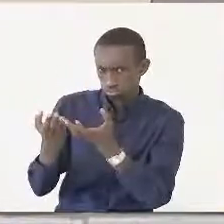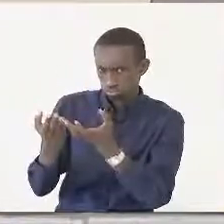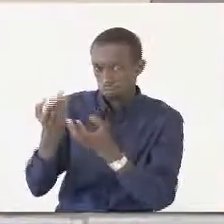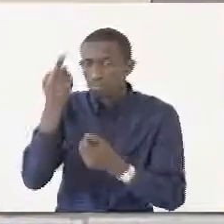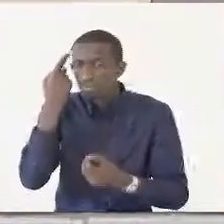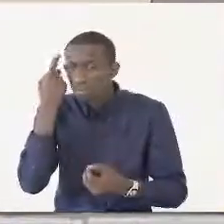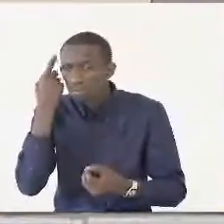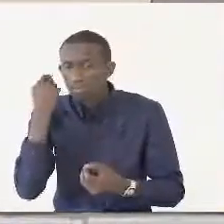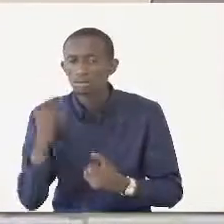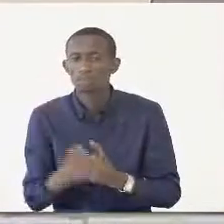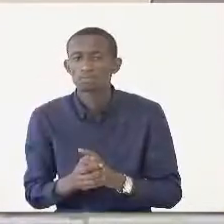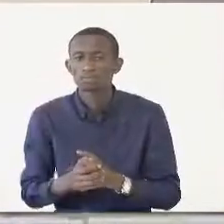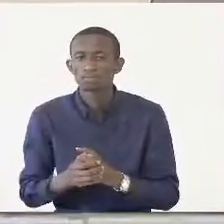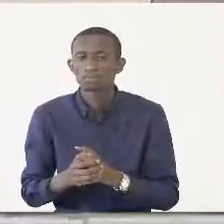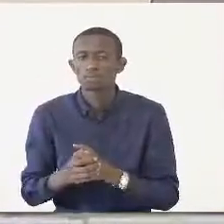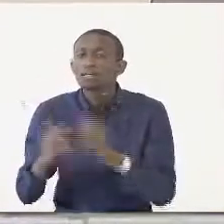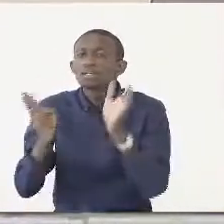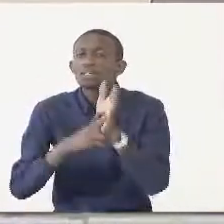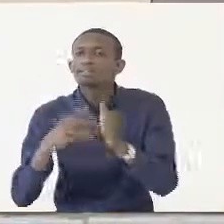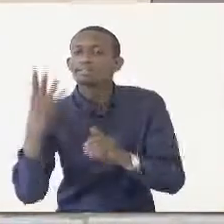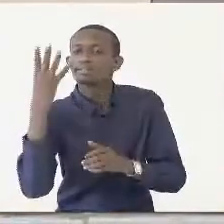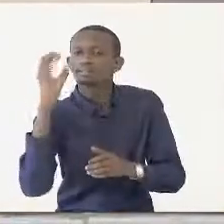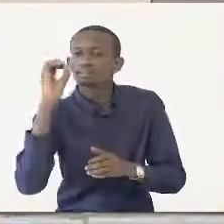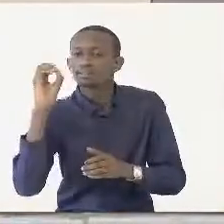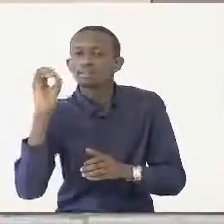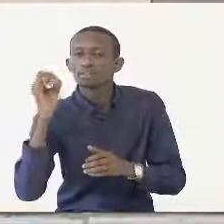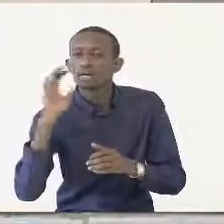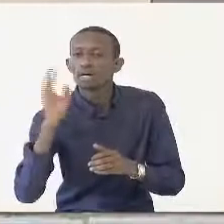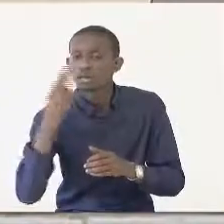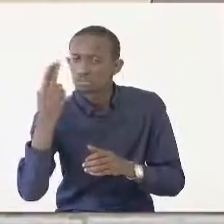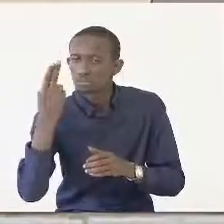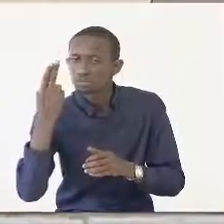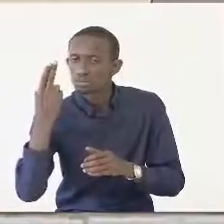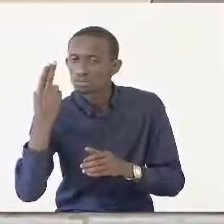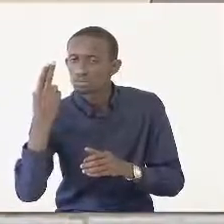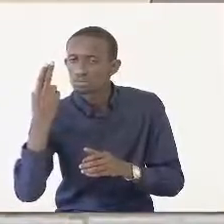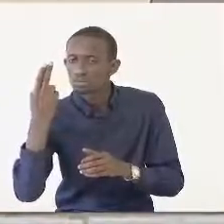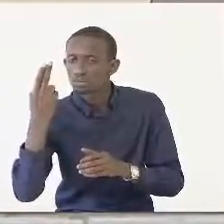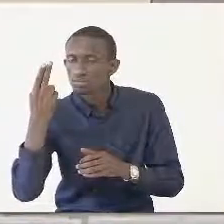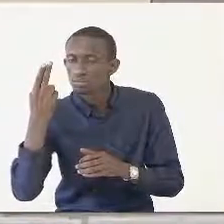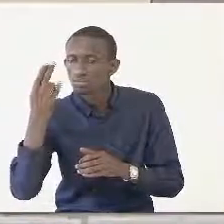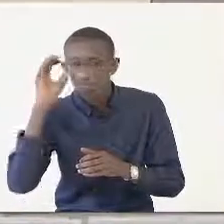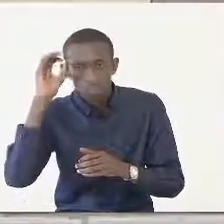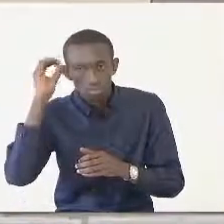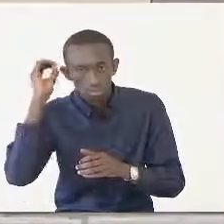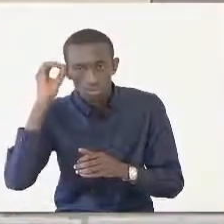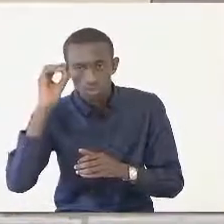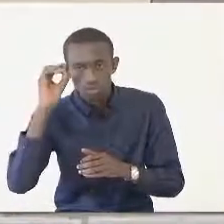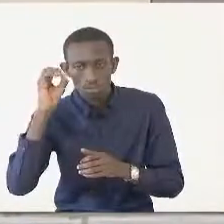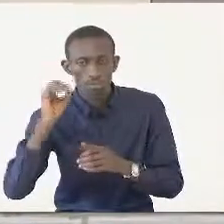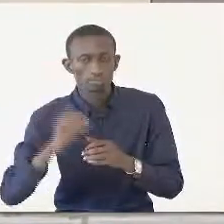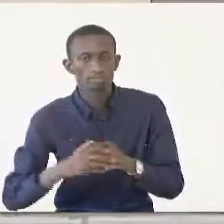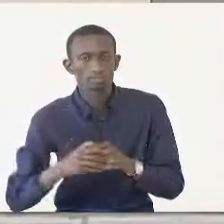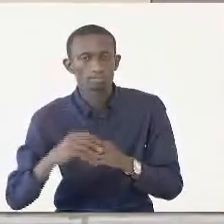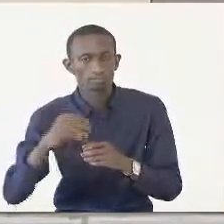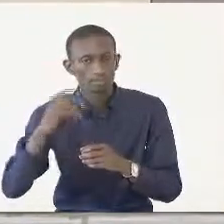u of the black is 0. You know, to be 0 means that it's at rest. So here it is at rest.